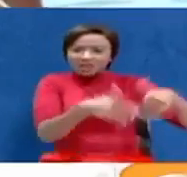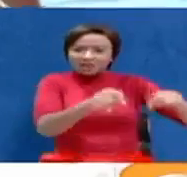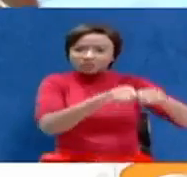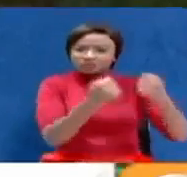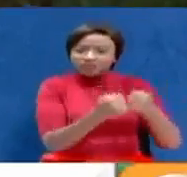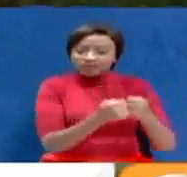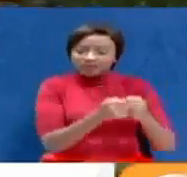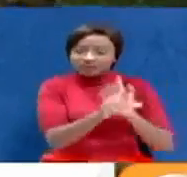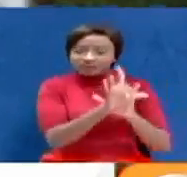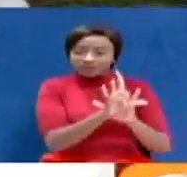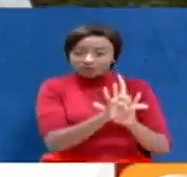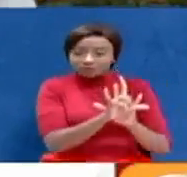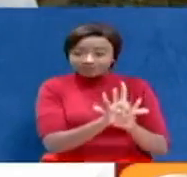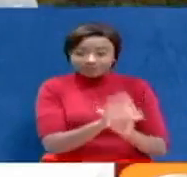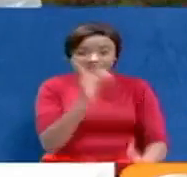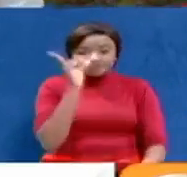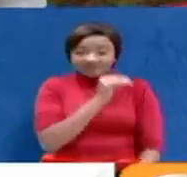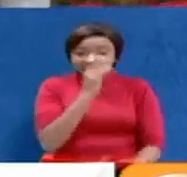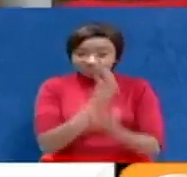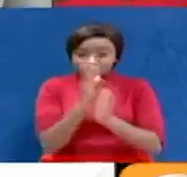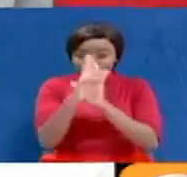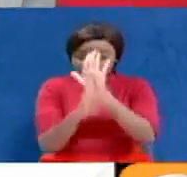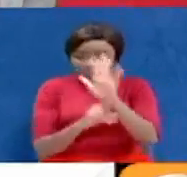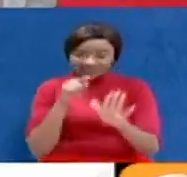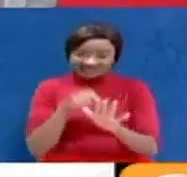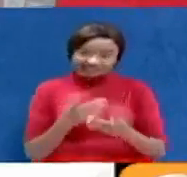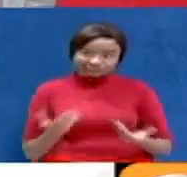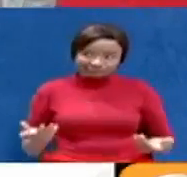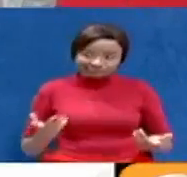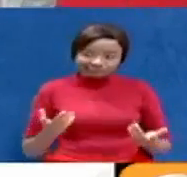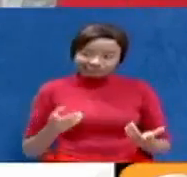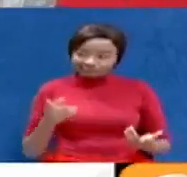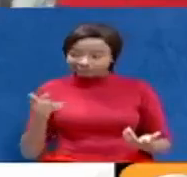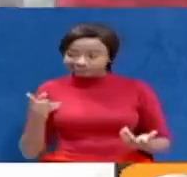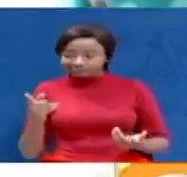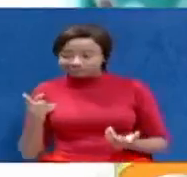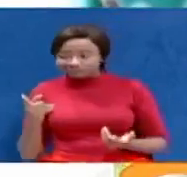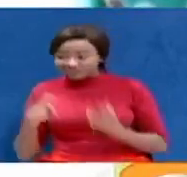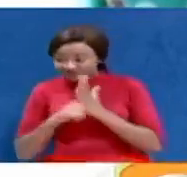law. With the set measures proving to seemingly favor some over others, the